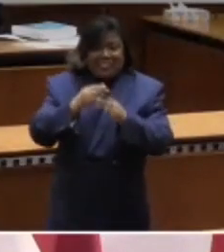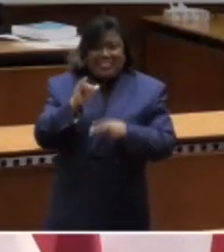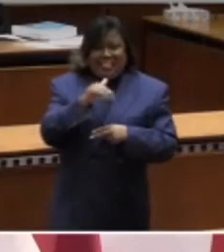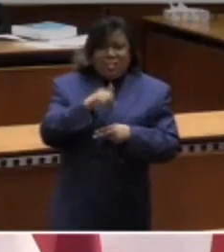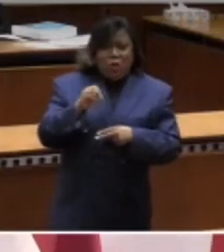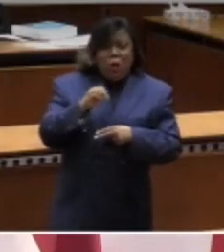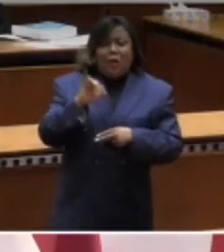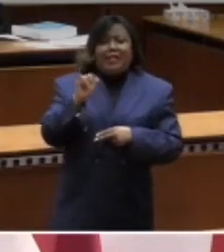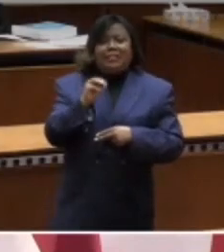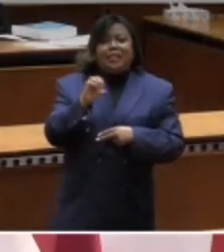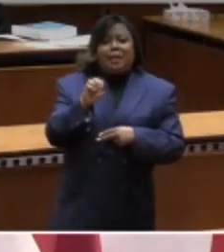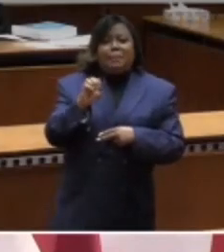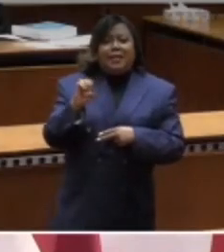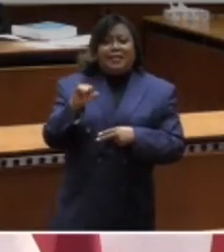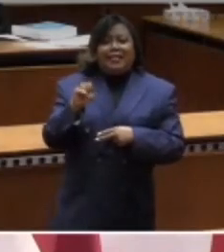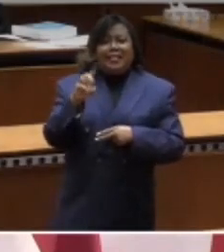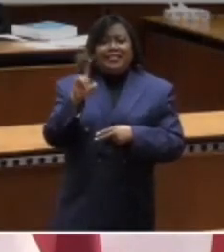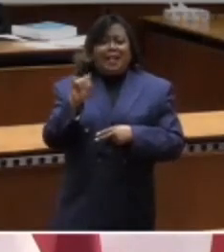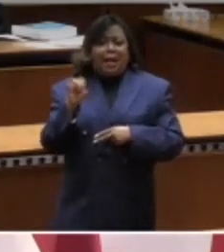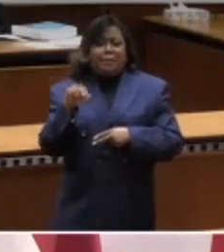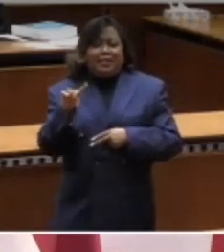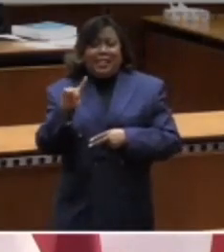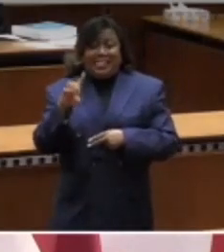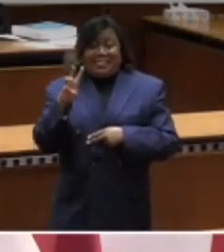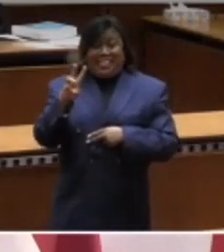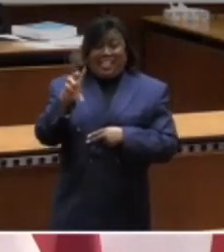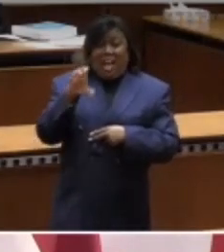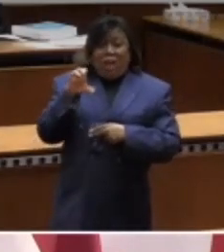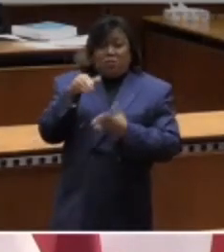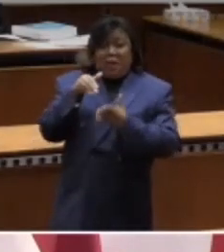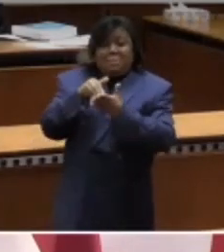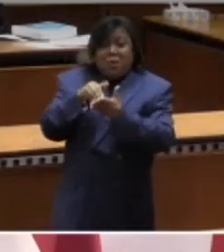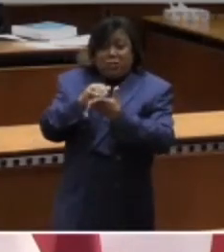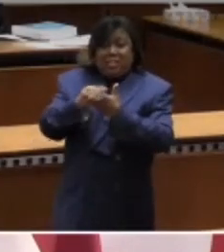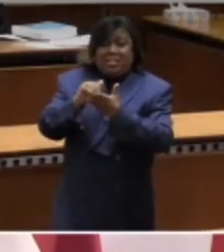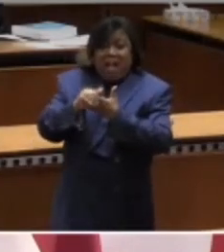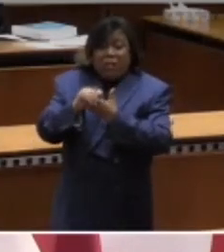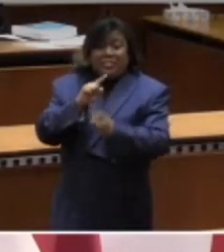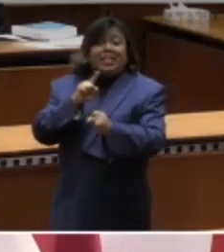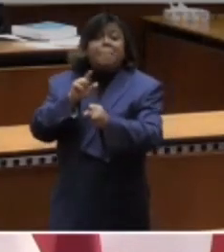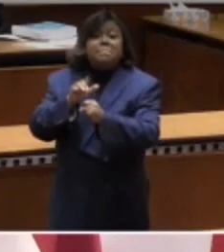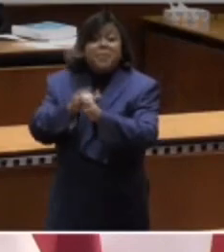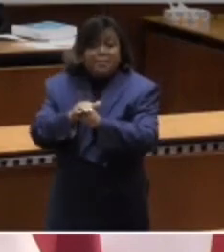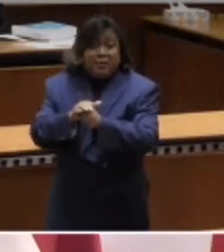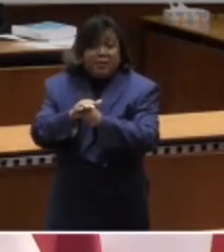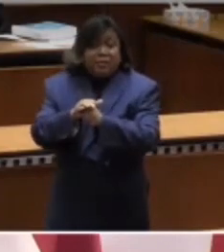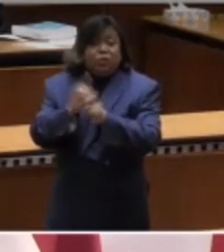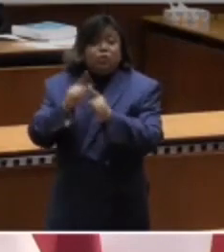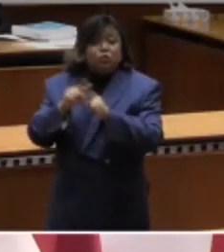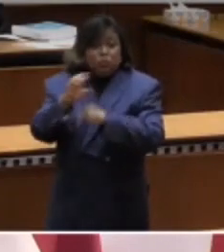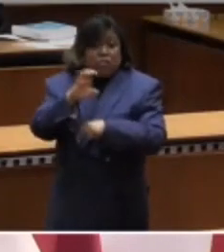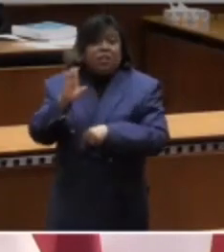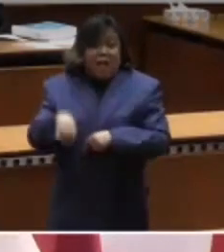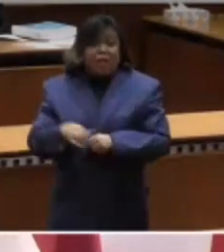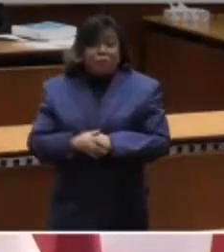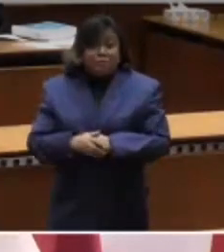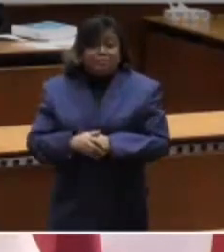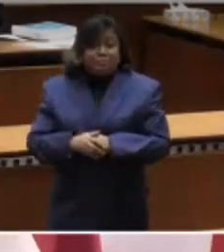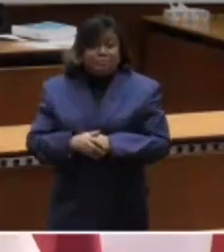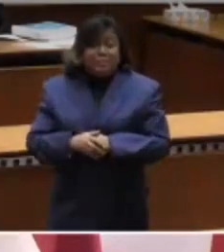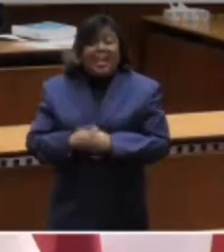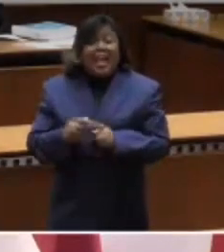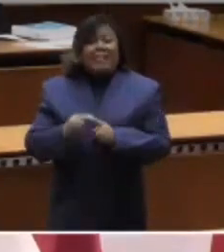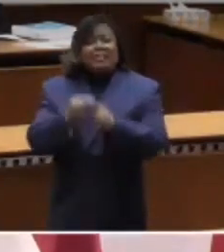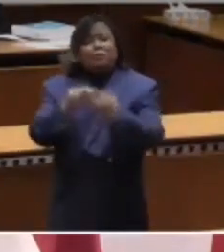CEO Jamie Dimon, who has made a $600 million commitment to Chicago.